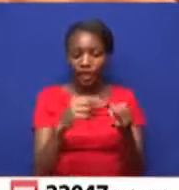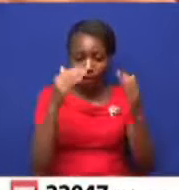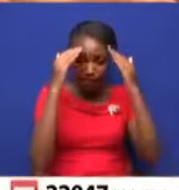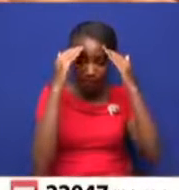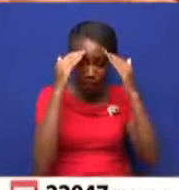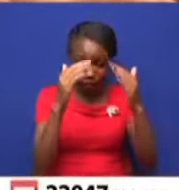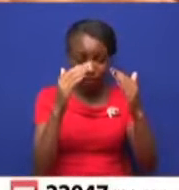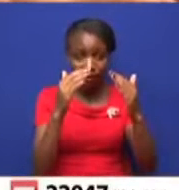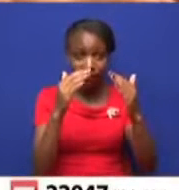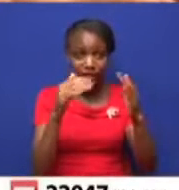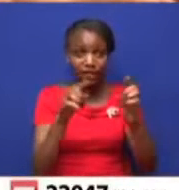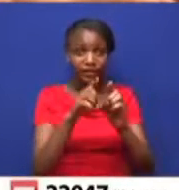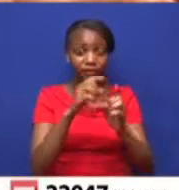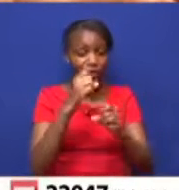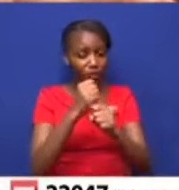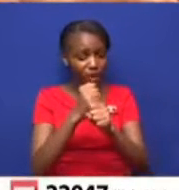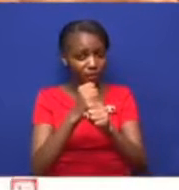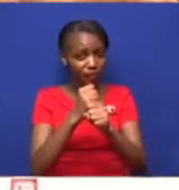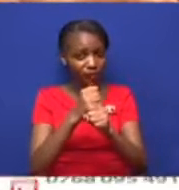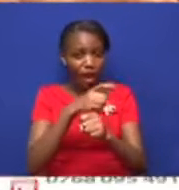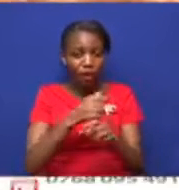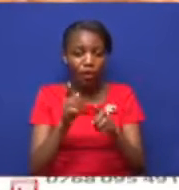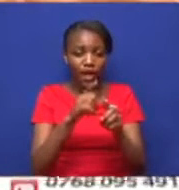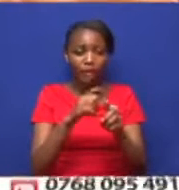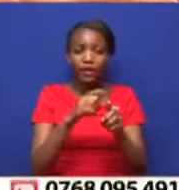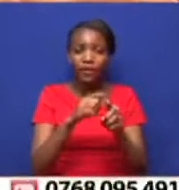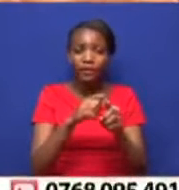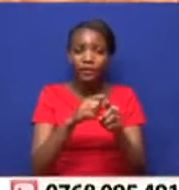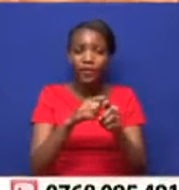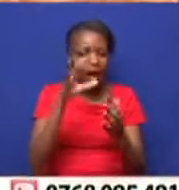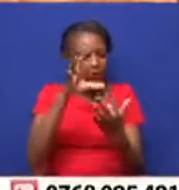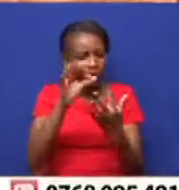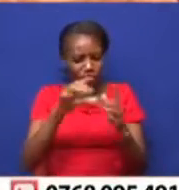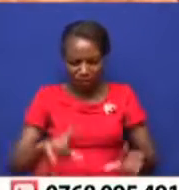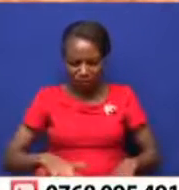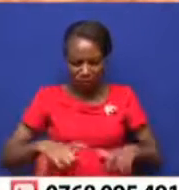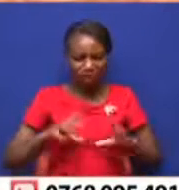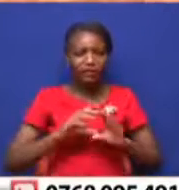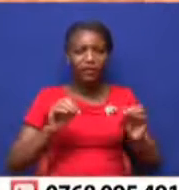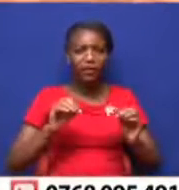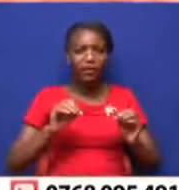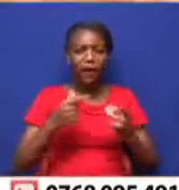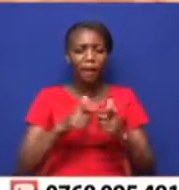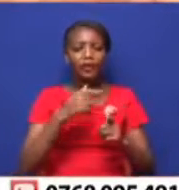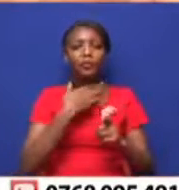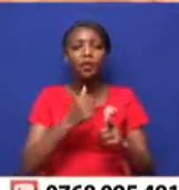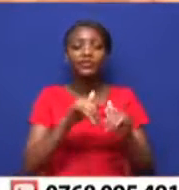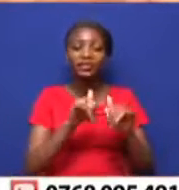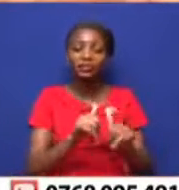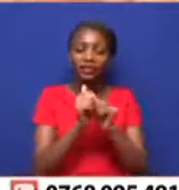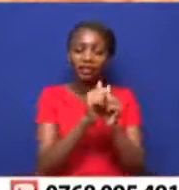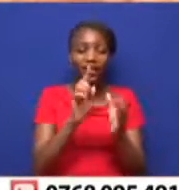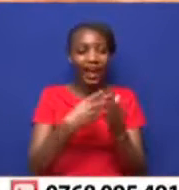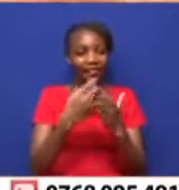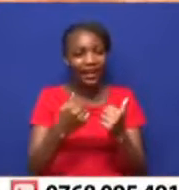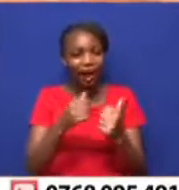commitment to make it work. We did not come in with an option to leave. So since we are here, we were here to stay. And it's 9 years,